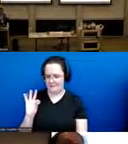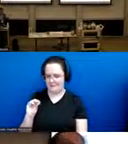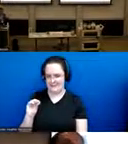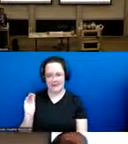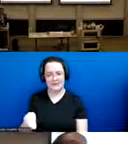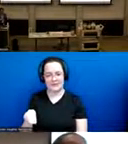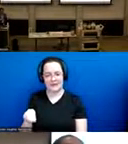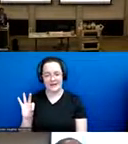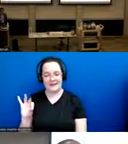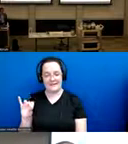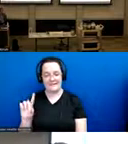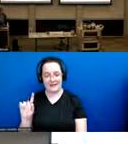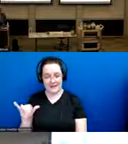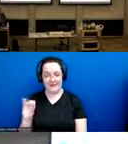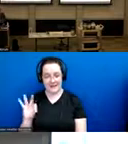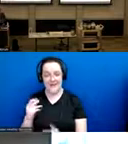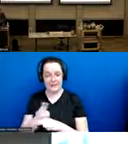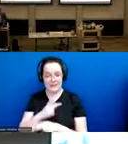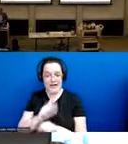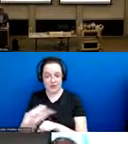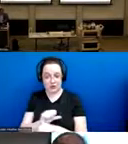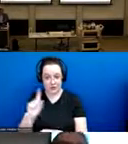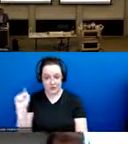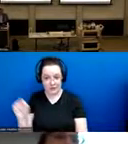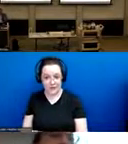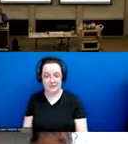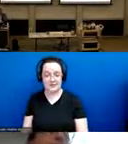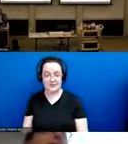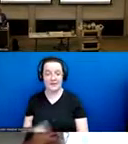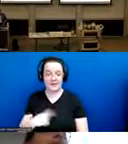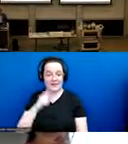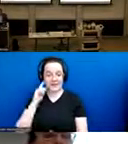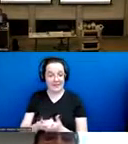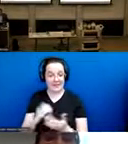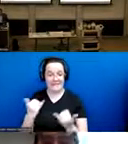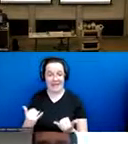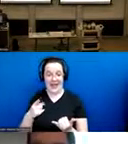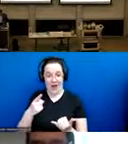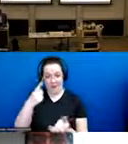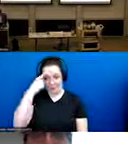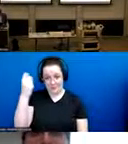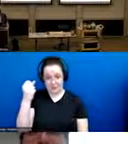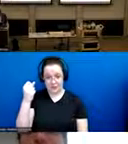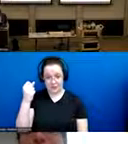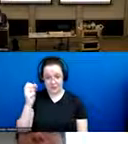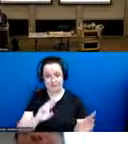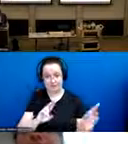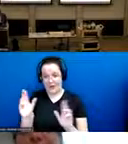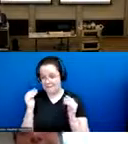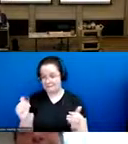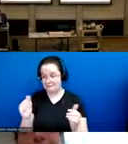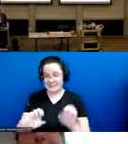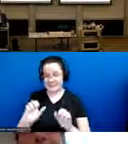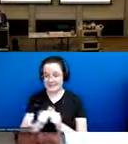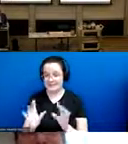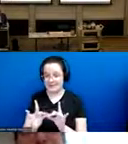drive in with actual photons, right? So we believe that now these memories are kind of ready to start doing experiments with entanglement